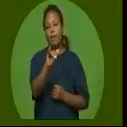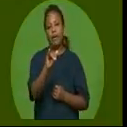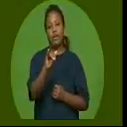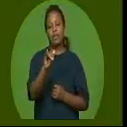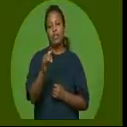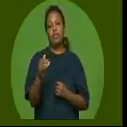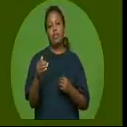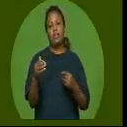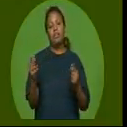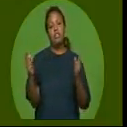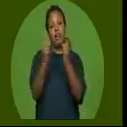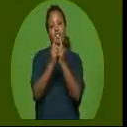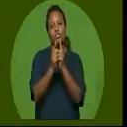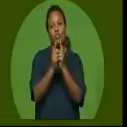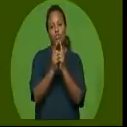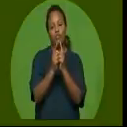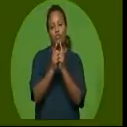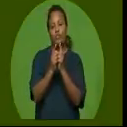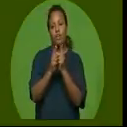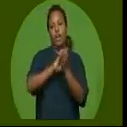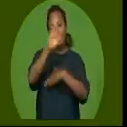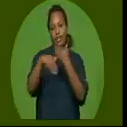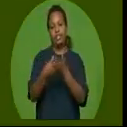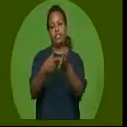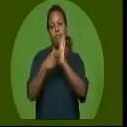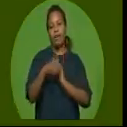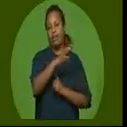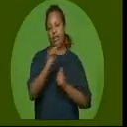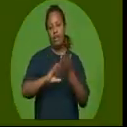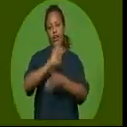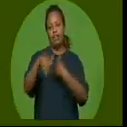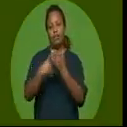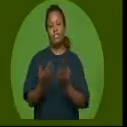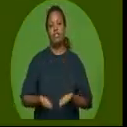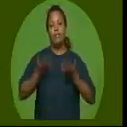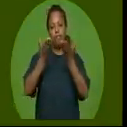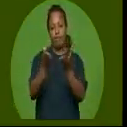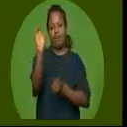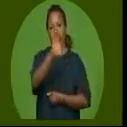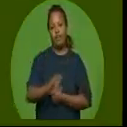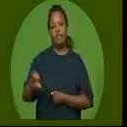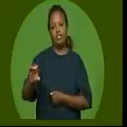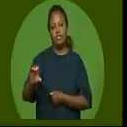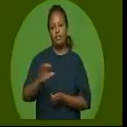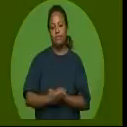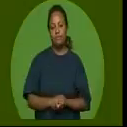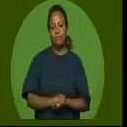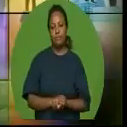by the interaction of the aggregate demand and aggregate supply